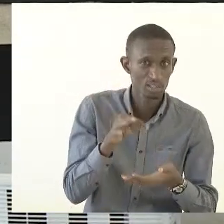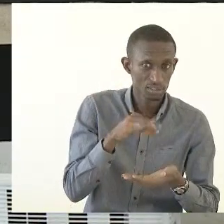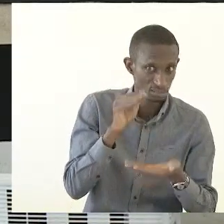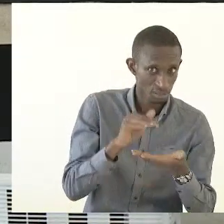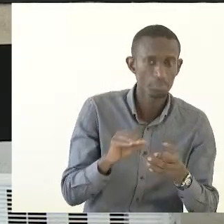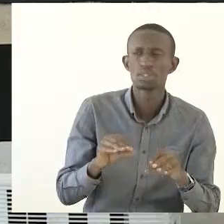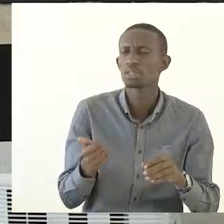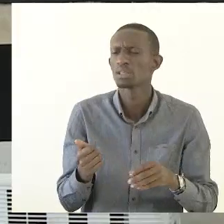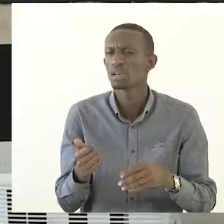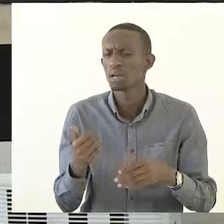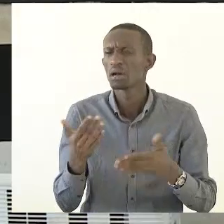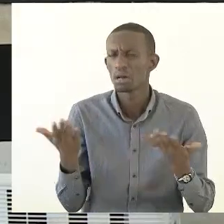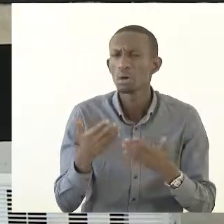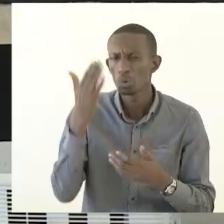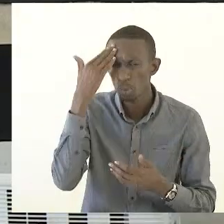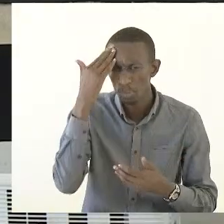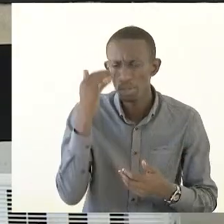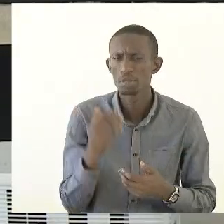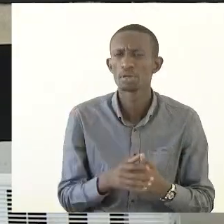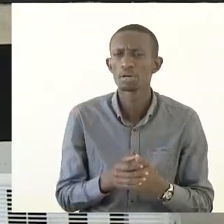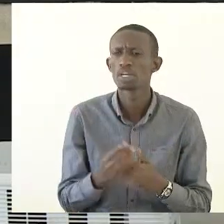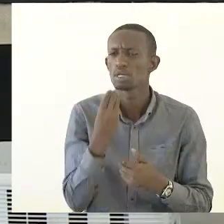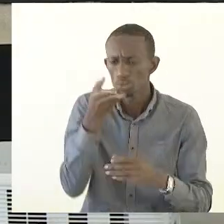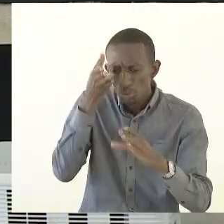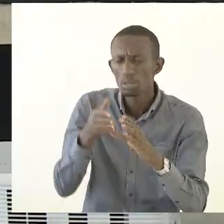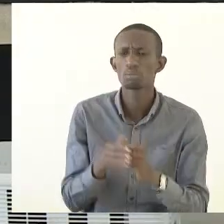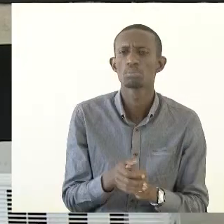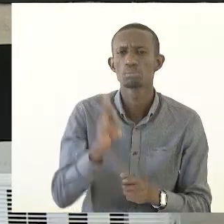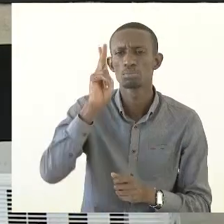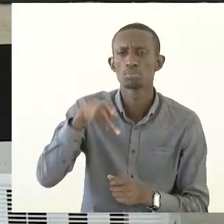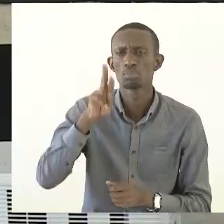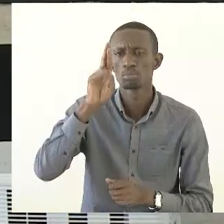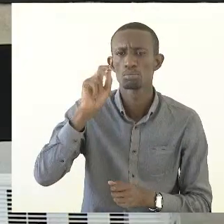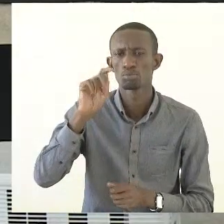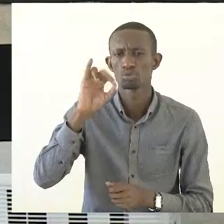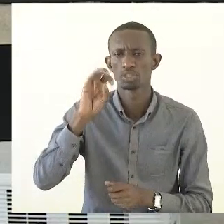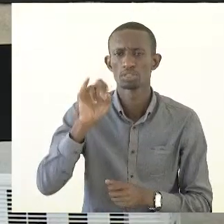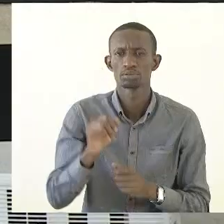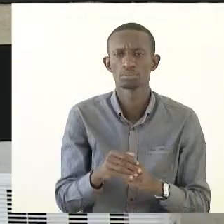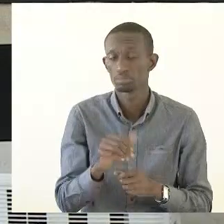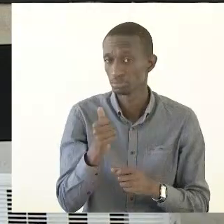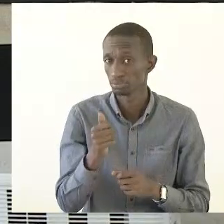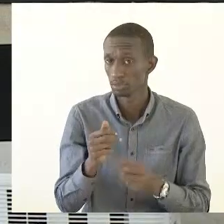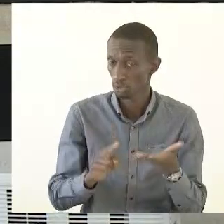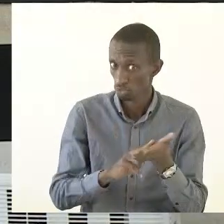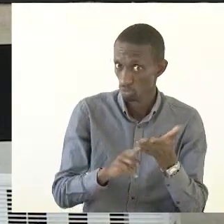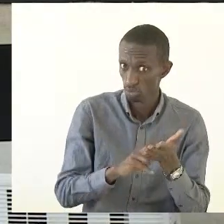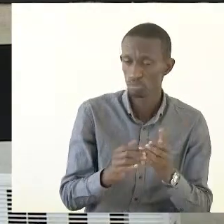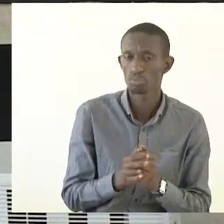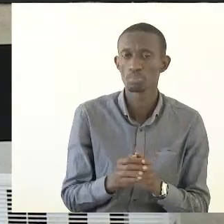non-reducing sugars? I said there is no specific test for non-reducing sugars. We use the Bendick